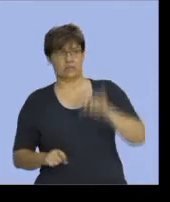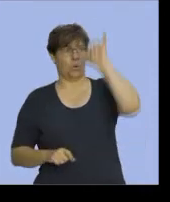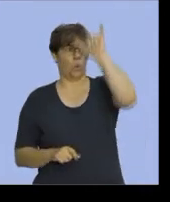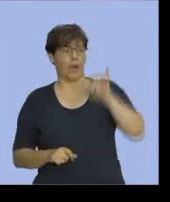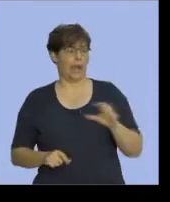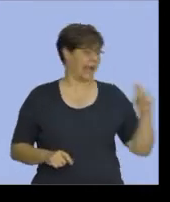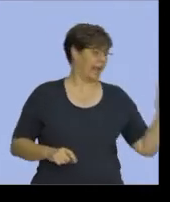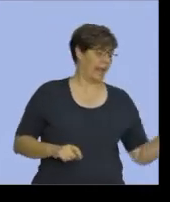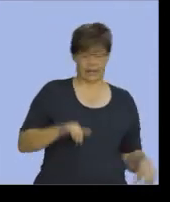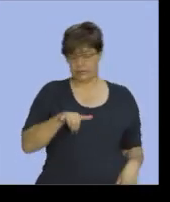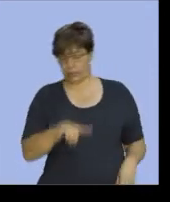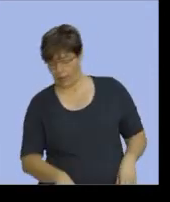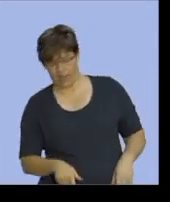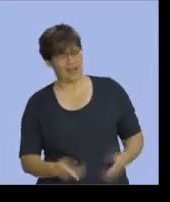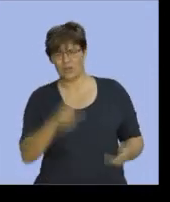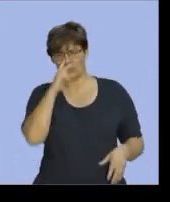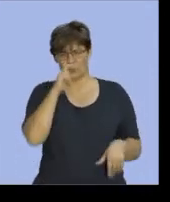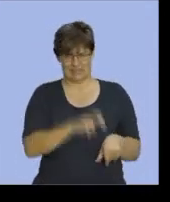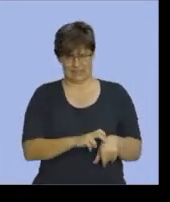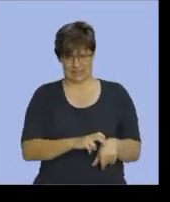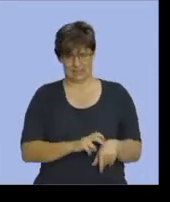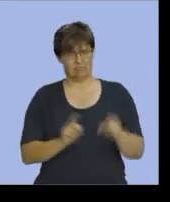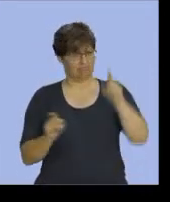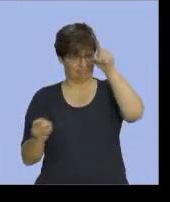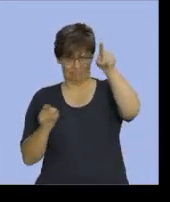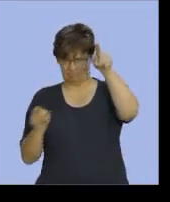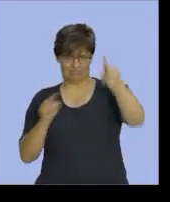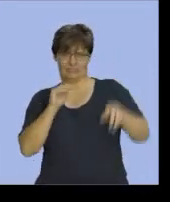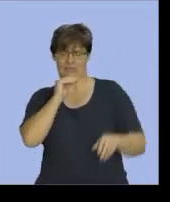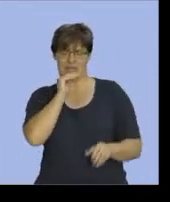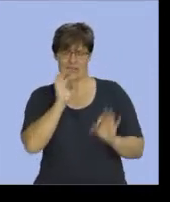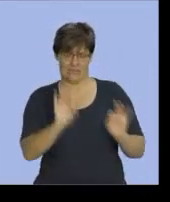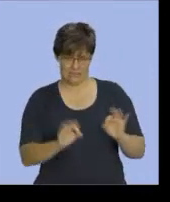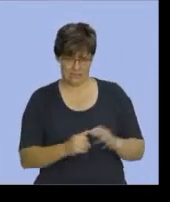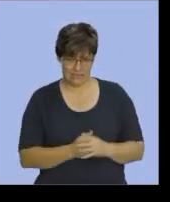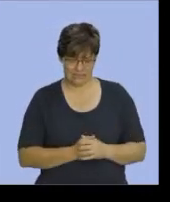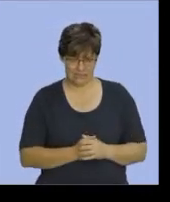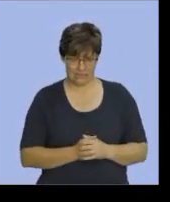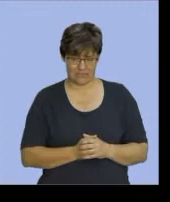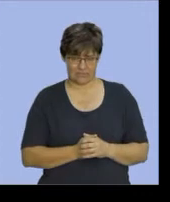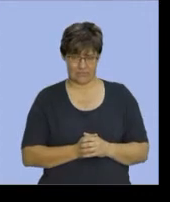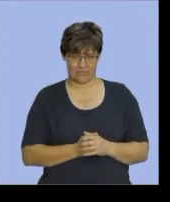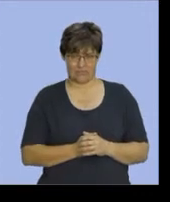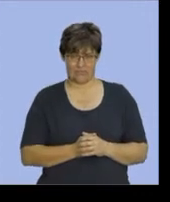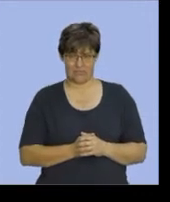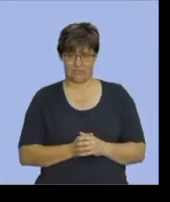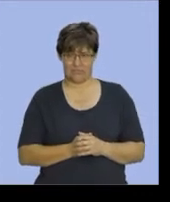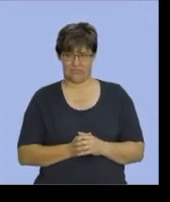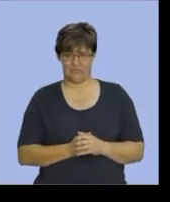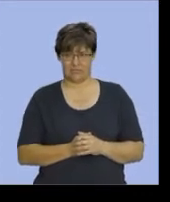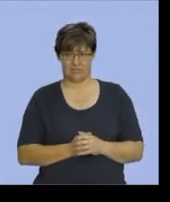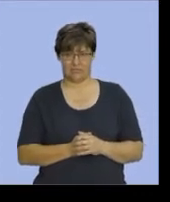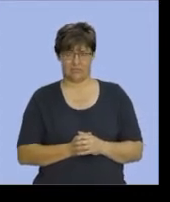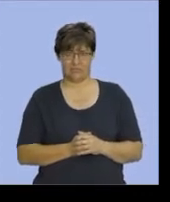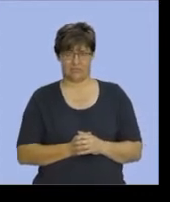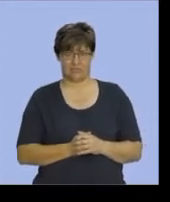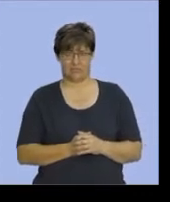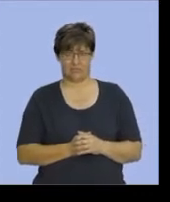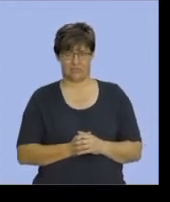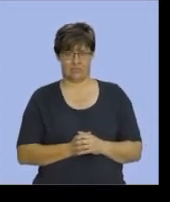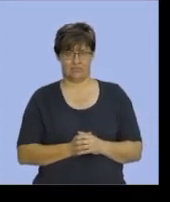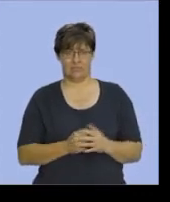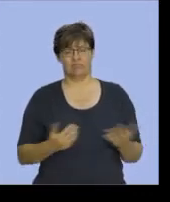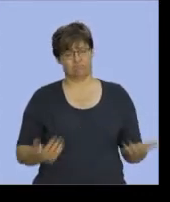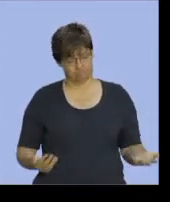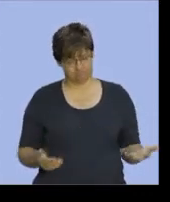have another y down there and another x on the left-hand side there. No, just one label there and one